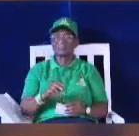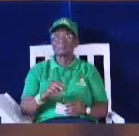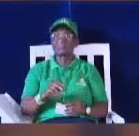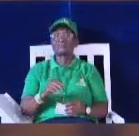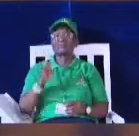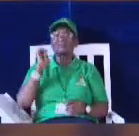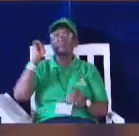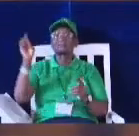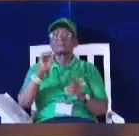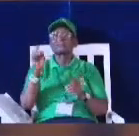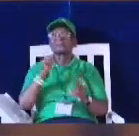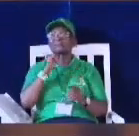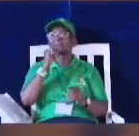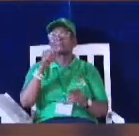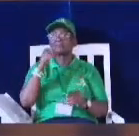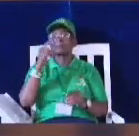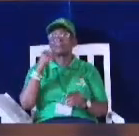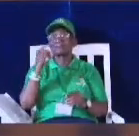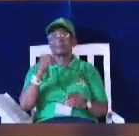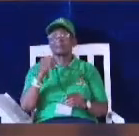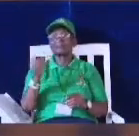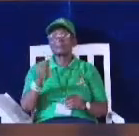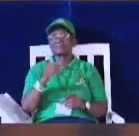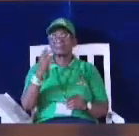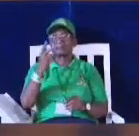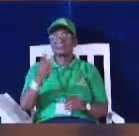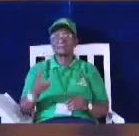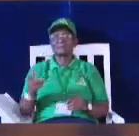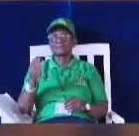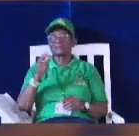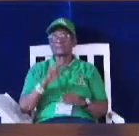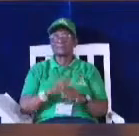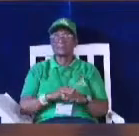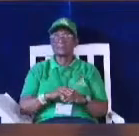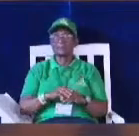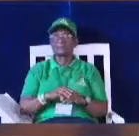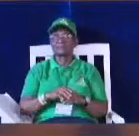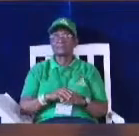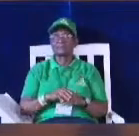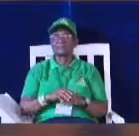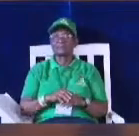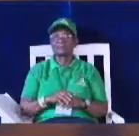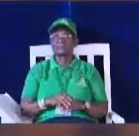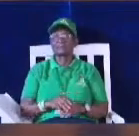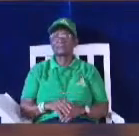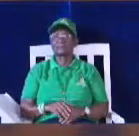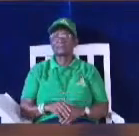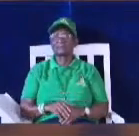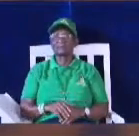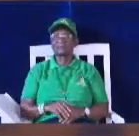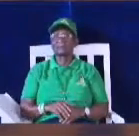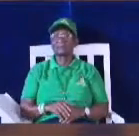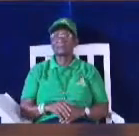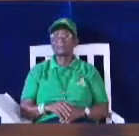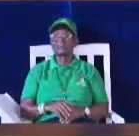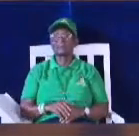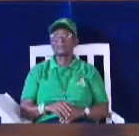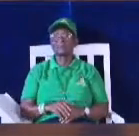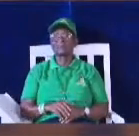he didn't say you lay hands on so and so and so.